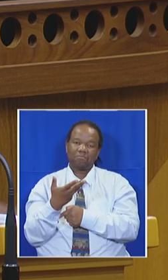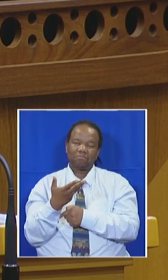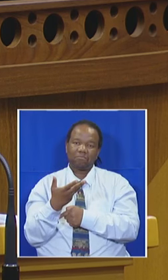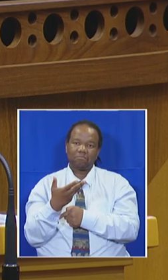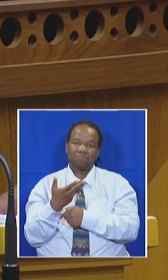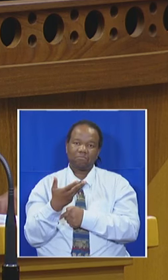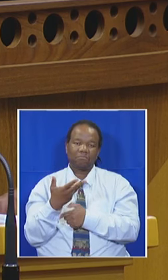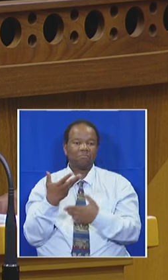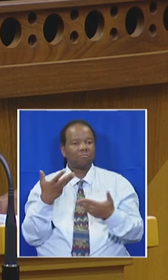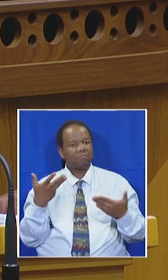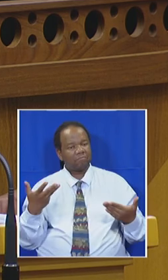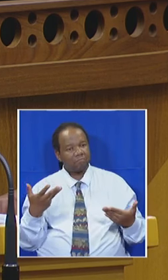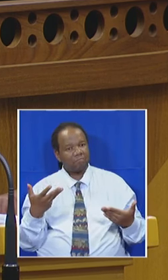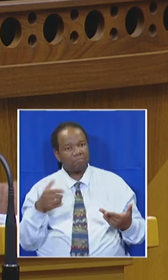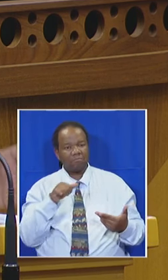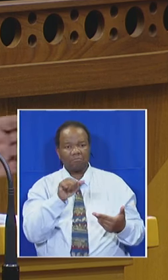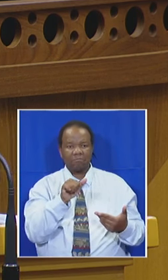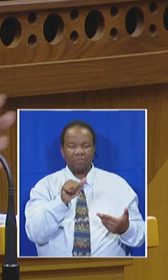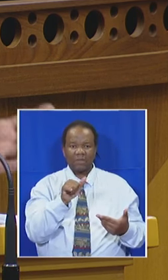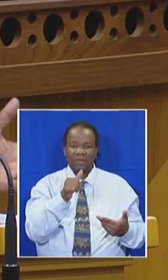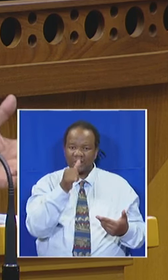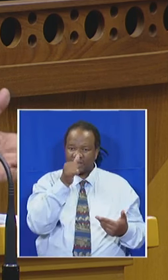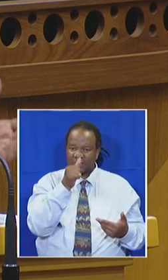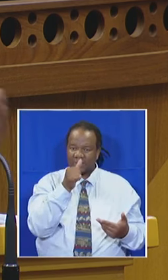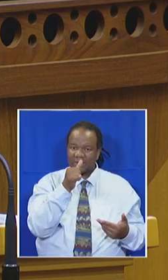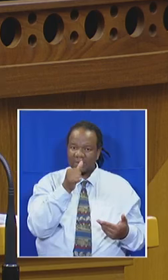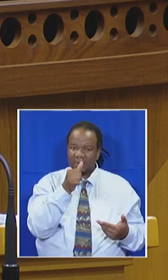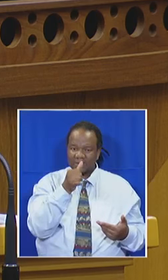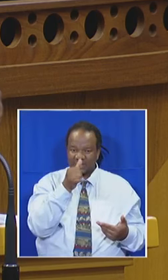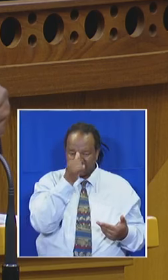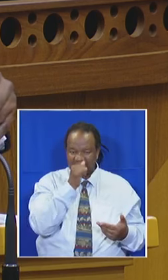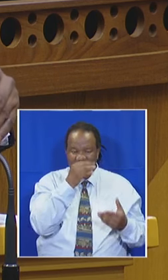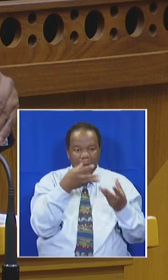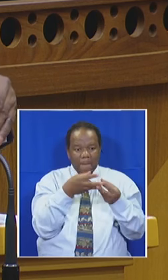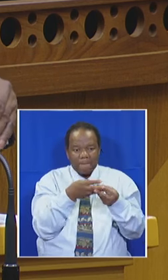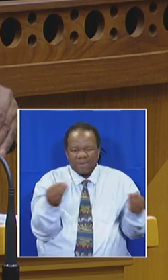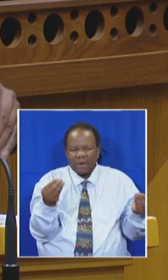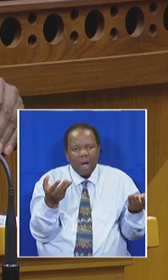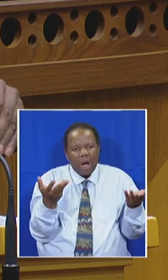the crime disappear? You cannot allow a situation where